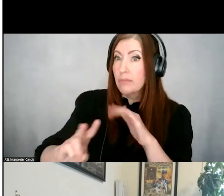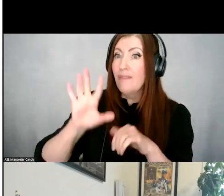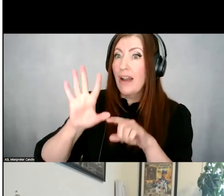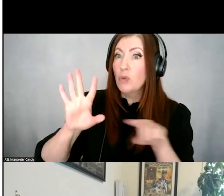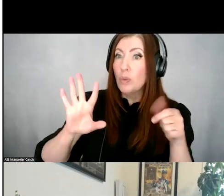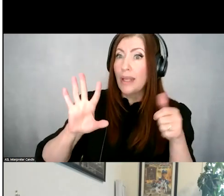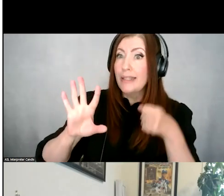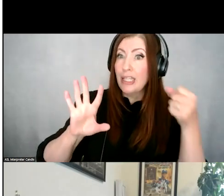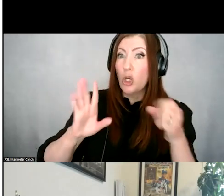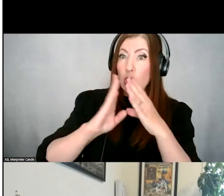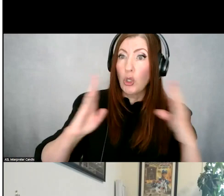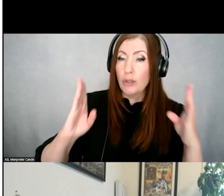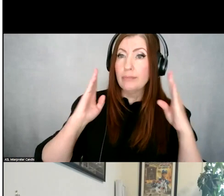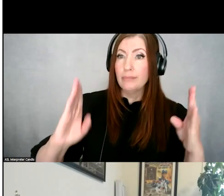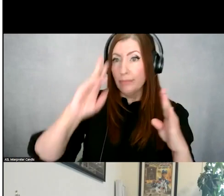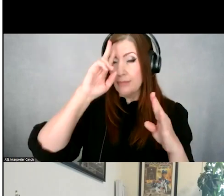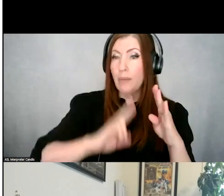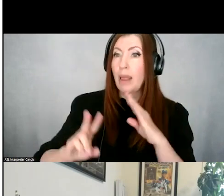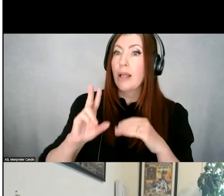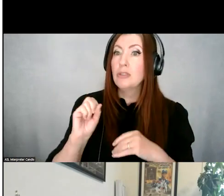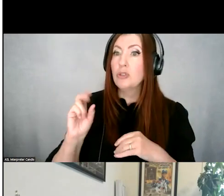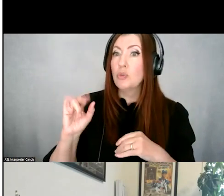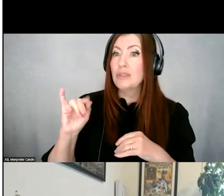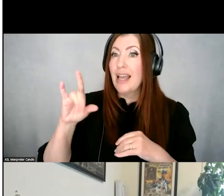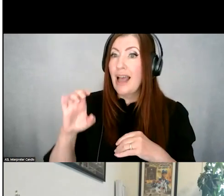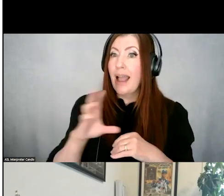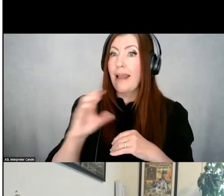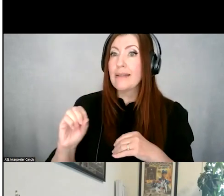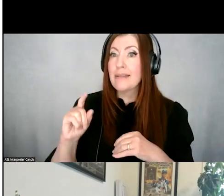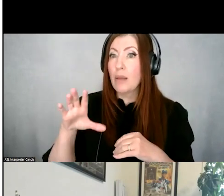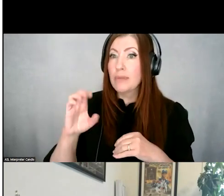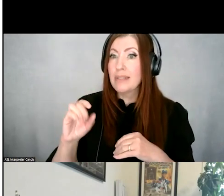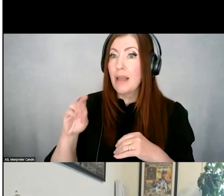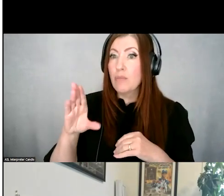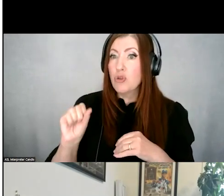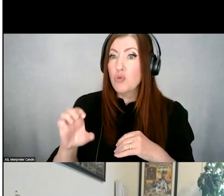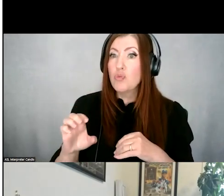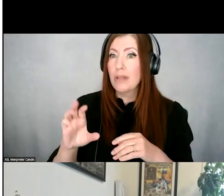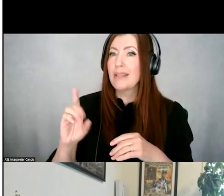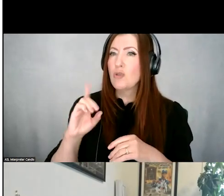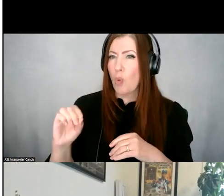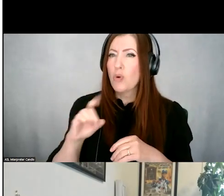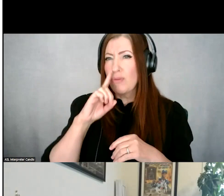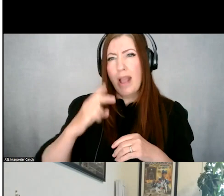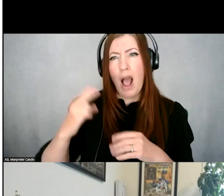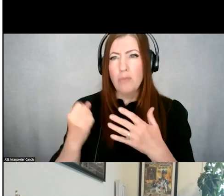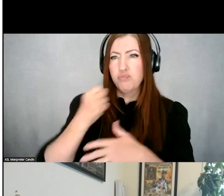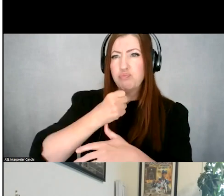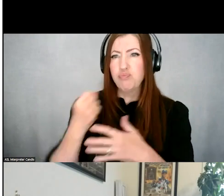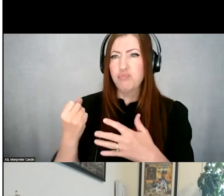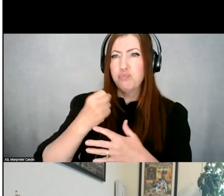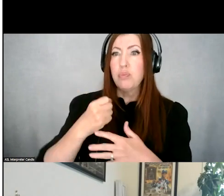suicide prevention and substance use disorders have really been high on that list for many, many years. I've been at the health board for 14